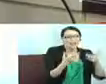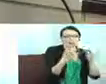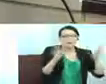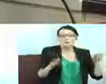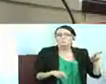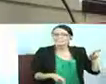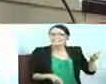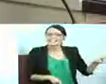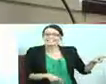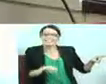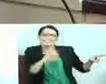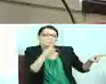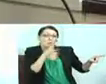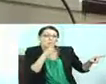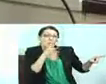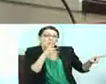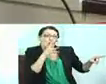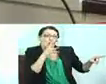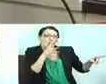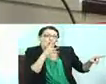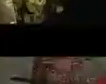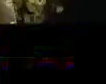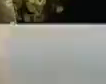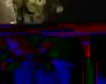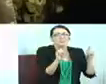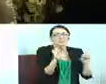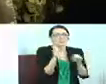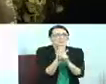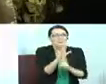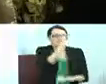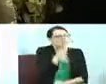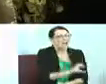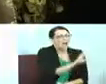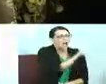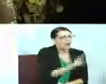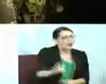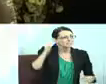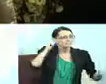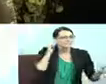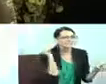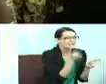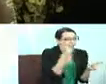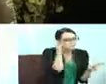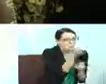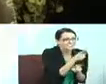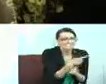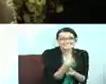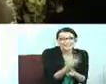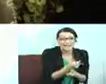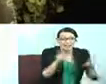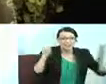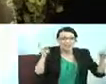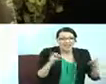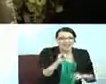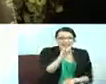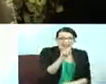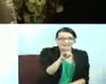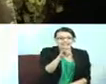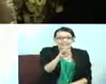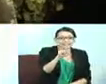spoke the words on the cross, sisters and brothers, "It is finished. It's